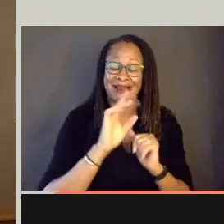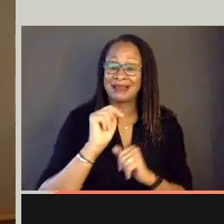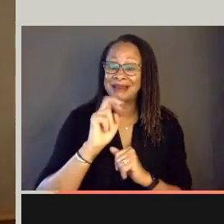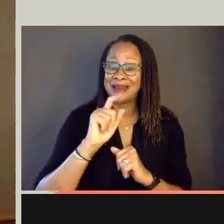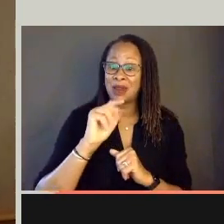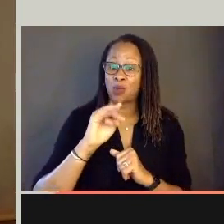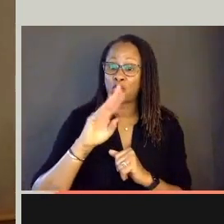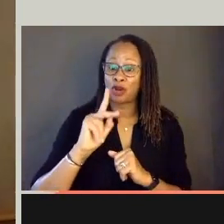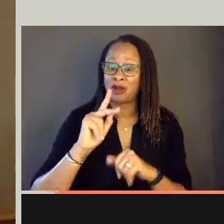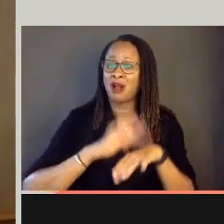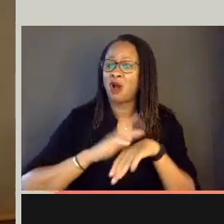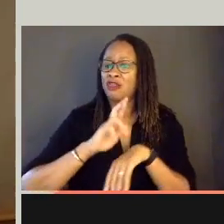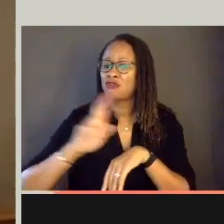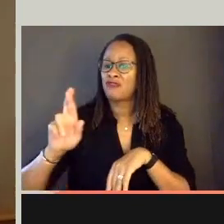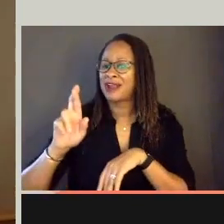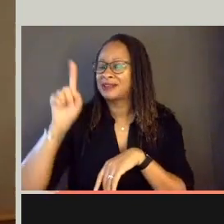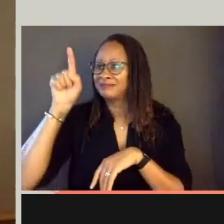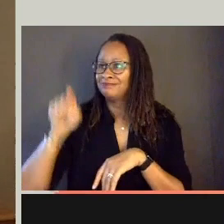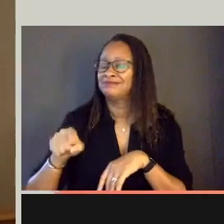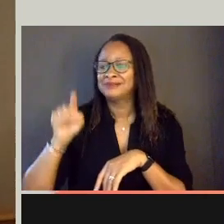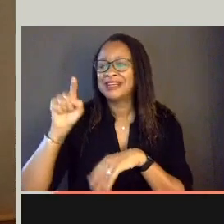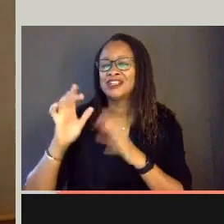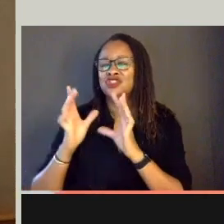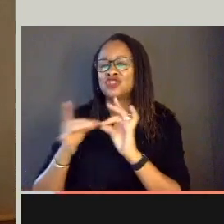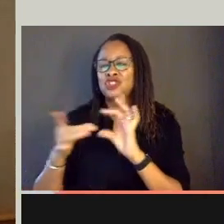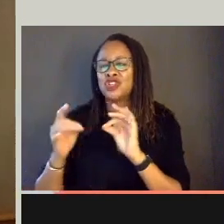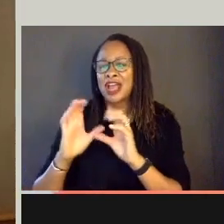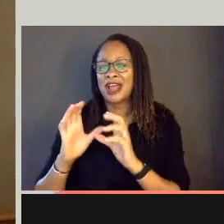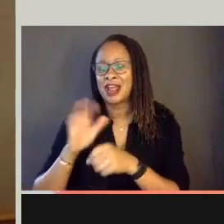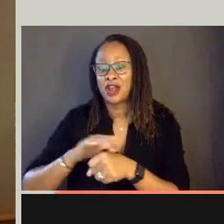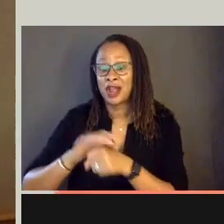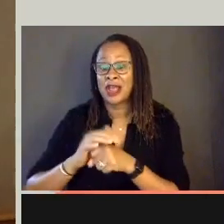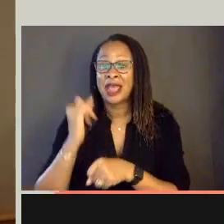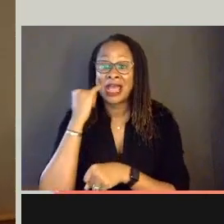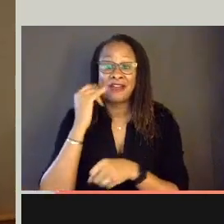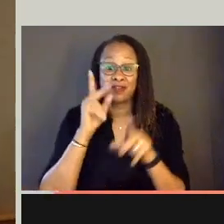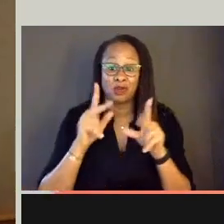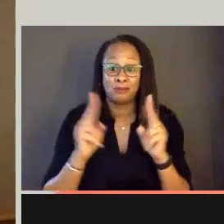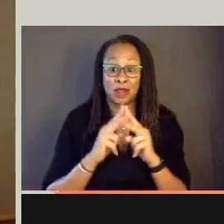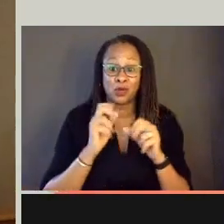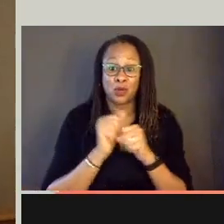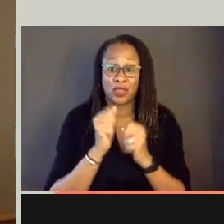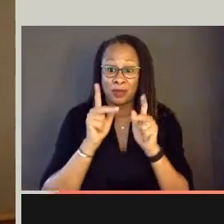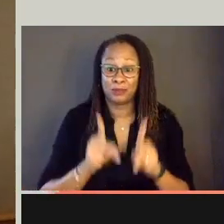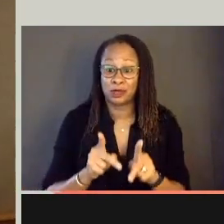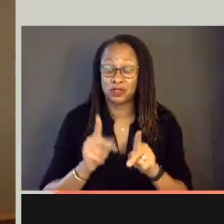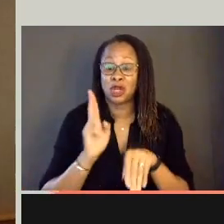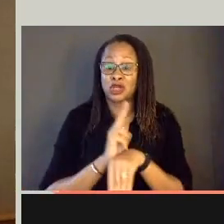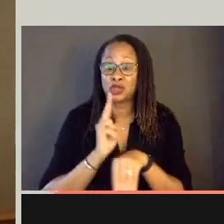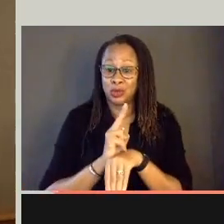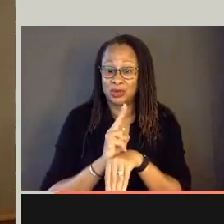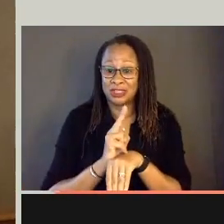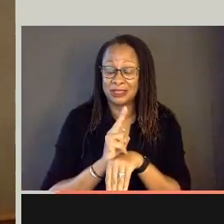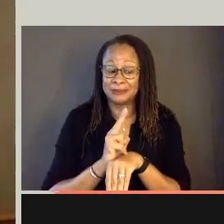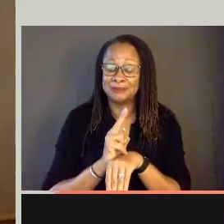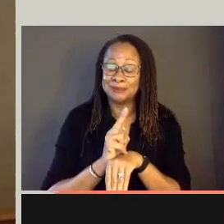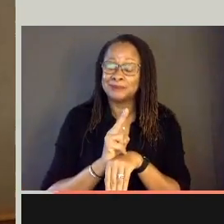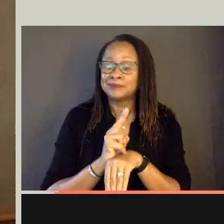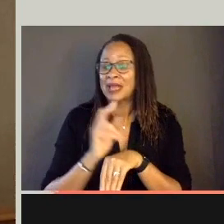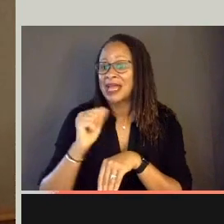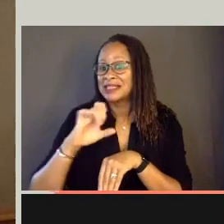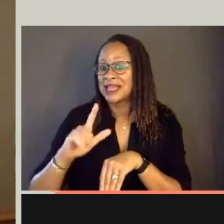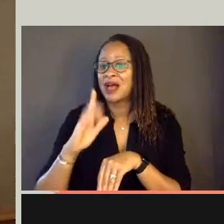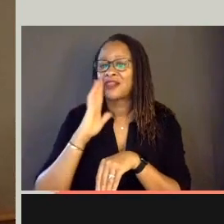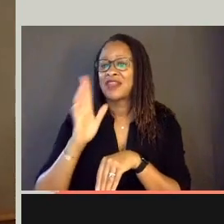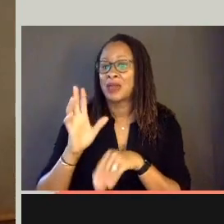of your screen in the chat area. If you are paired with someone using ASL, then they will drop a link to a private room